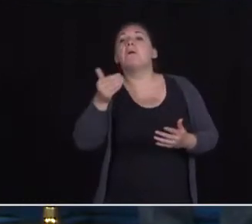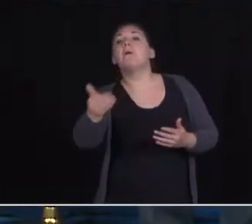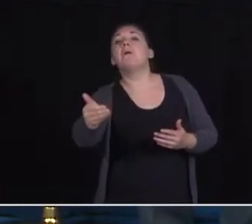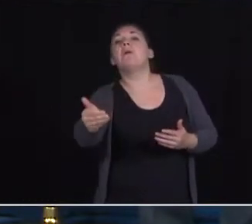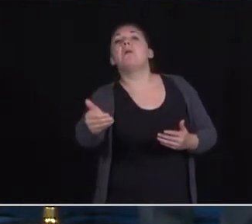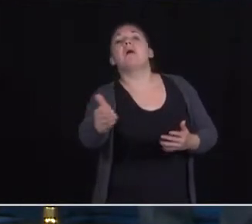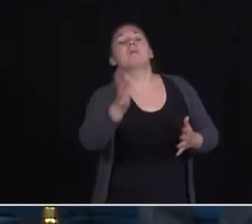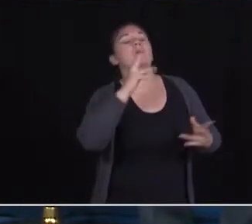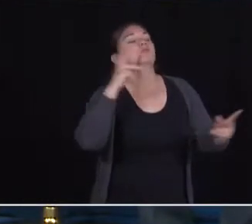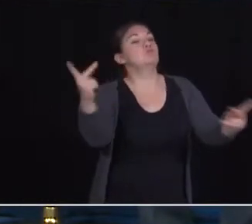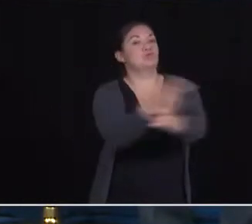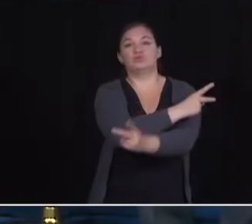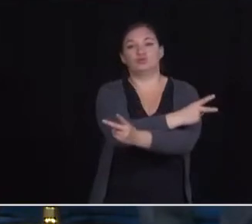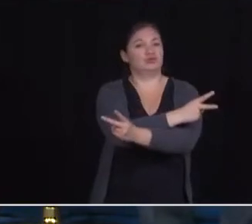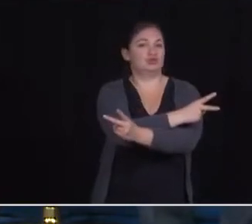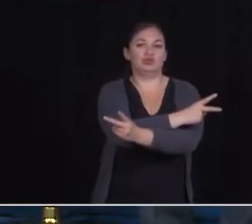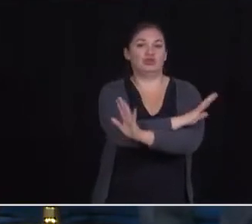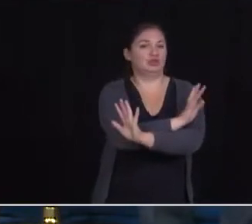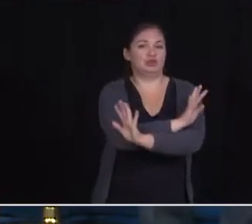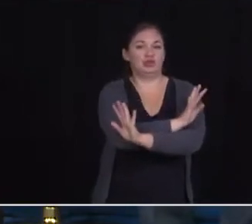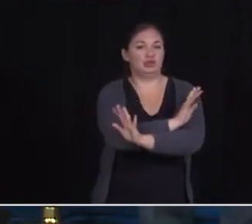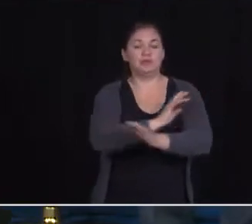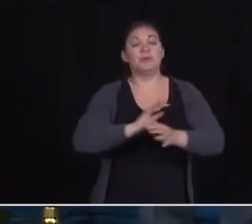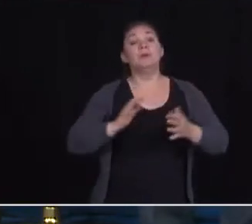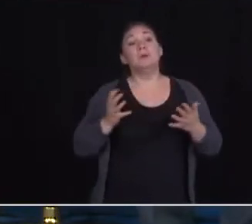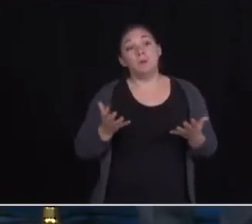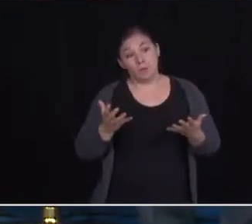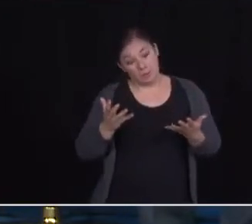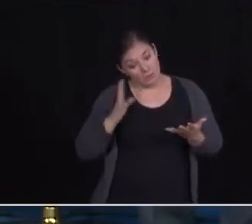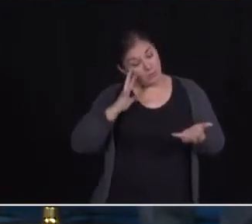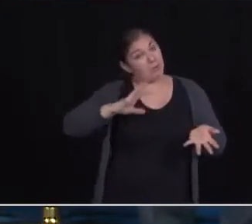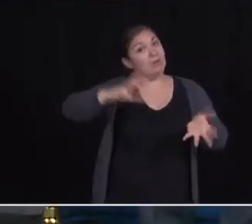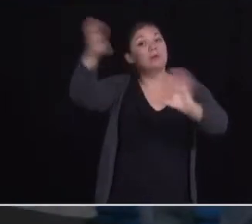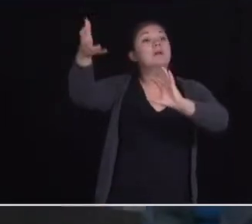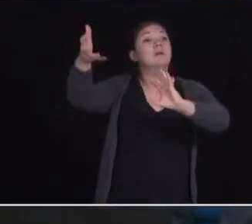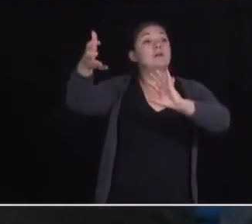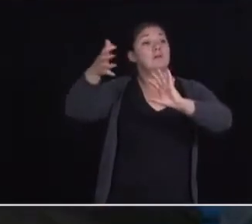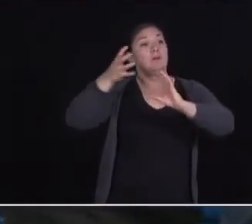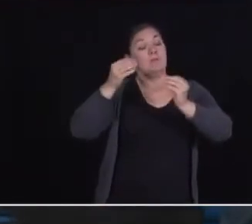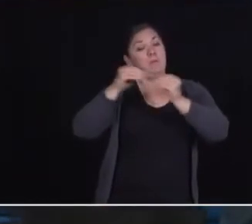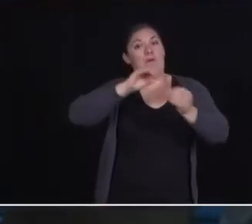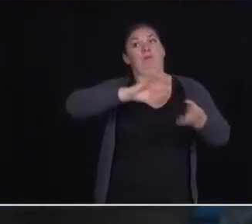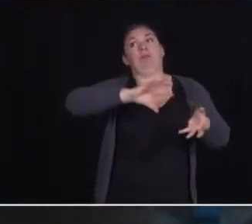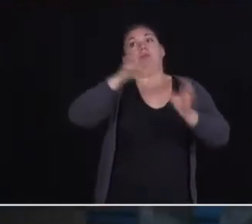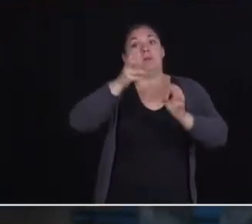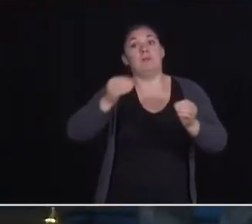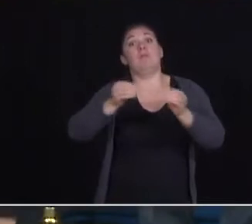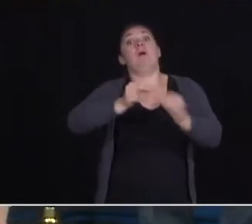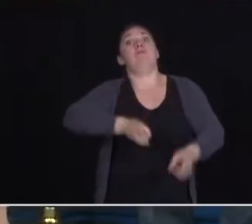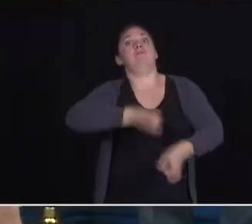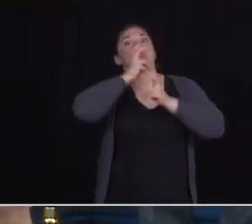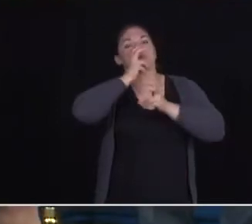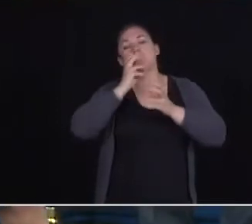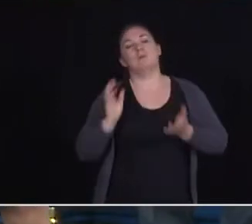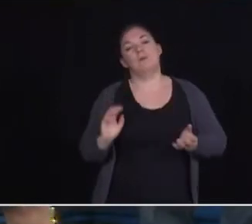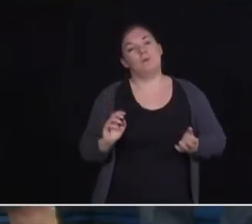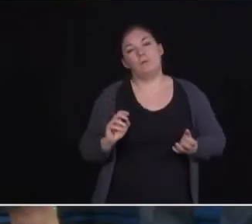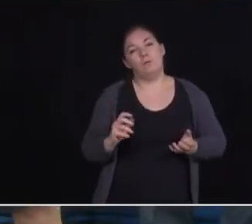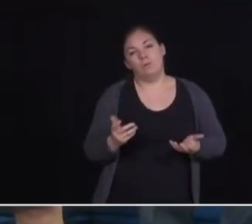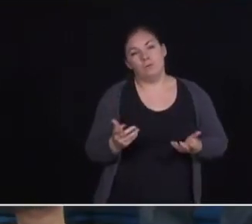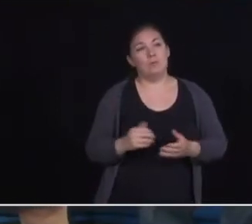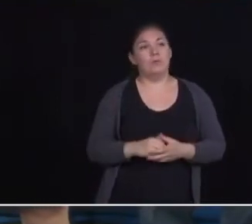stringent measures over a further period of time. Follow-up? Thank you. And Premier, sorry, just